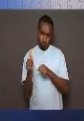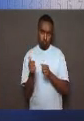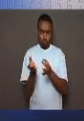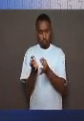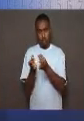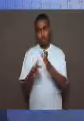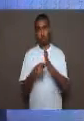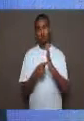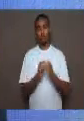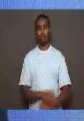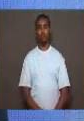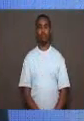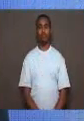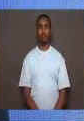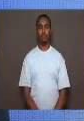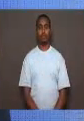general.